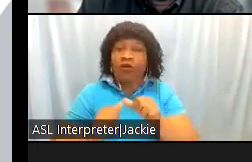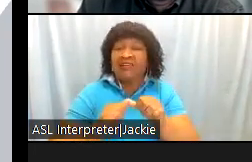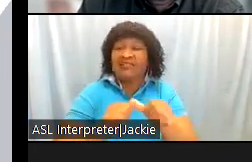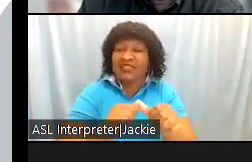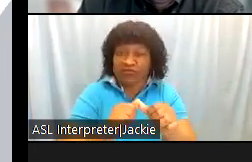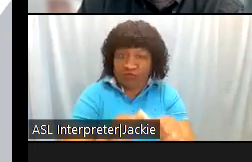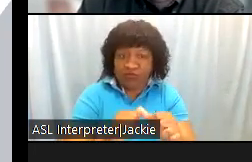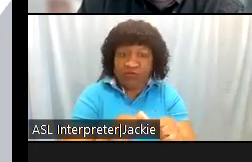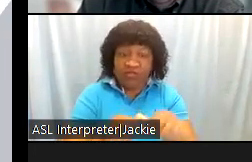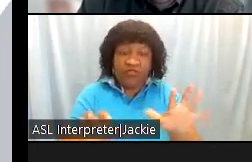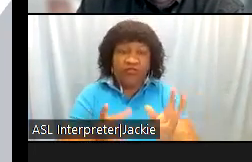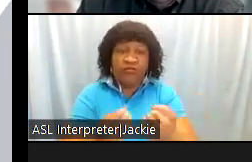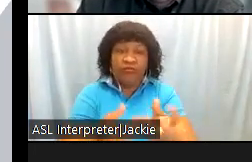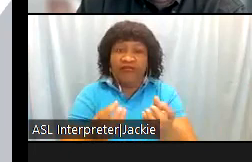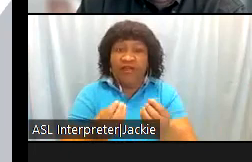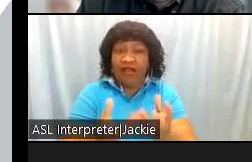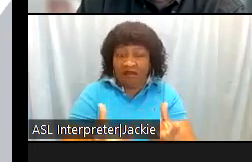to, provide,